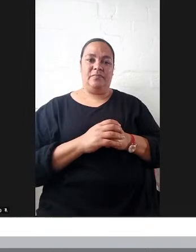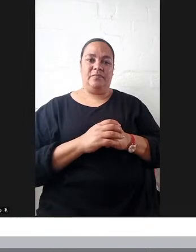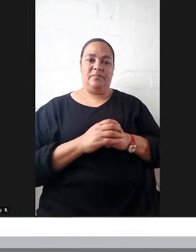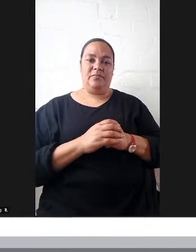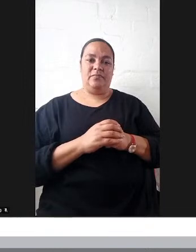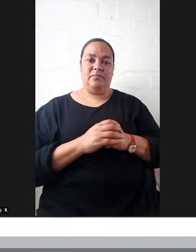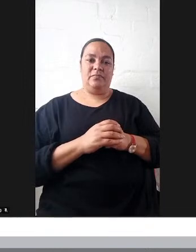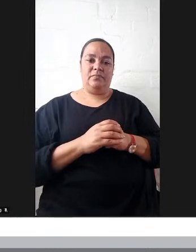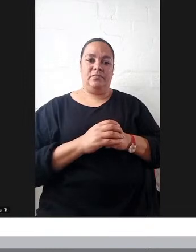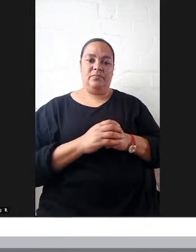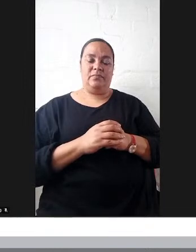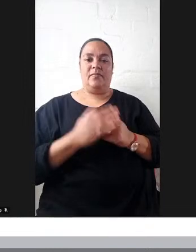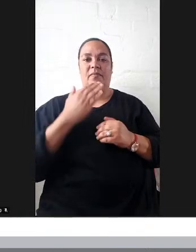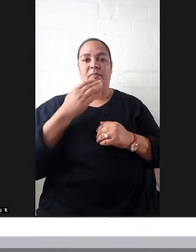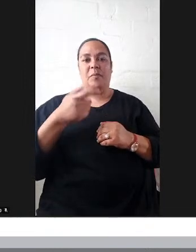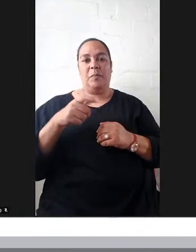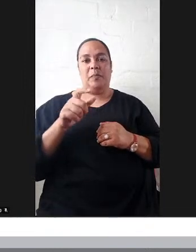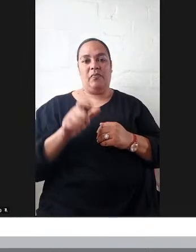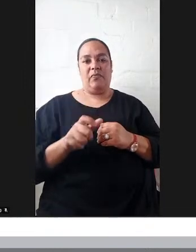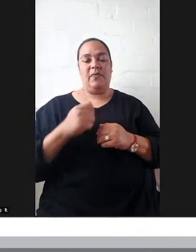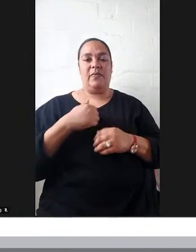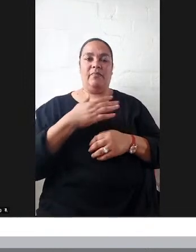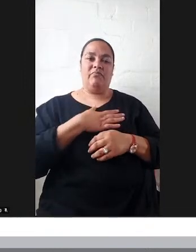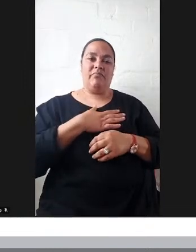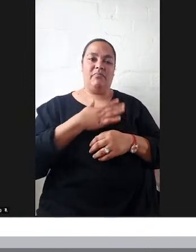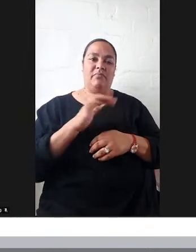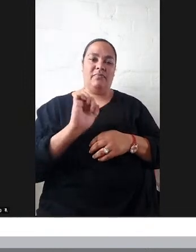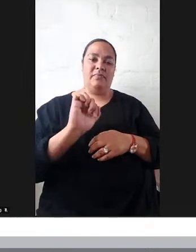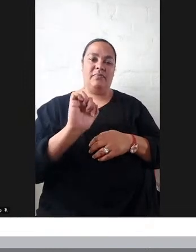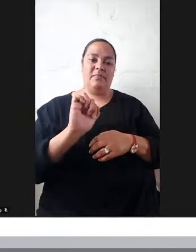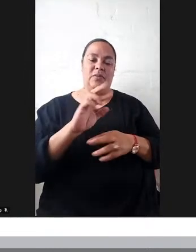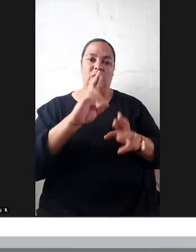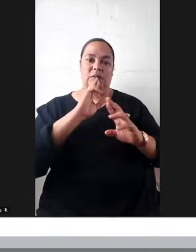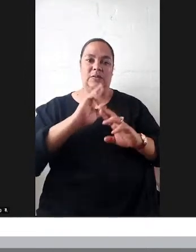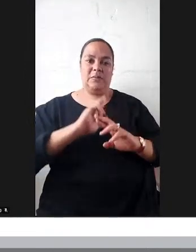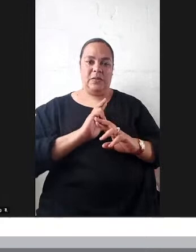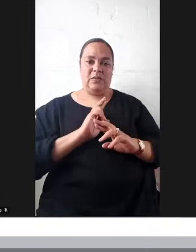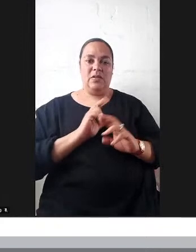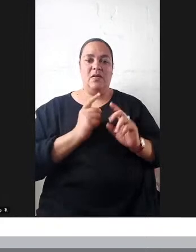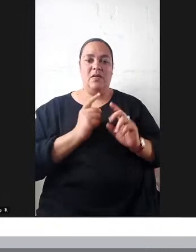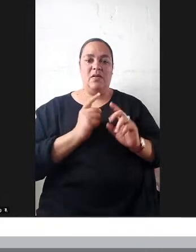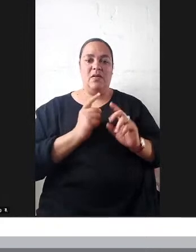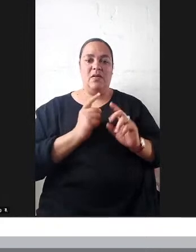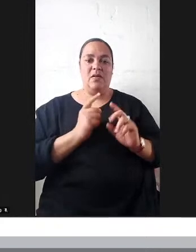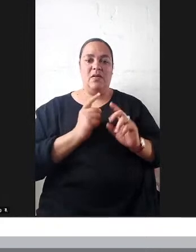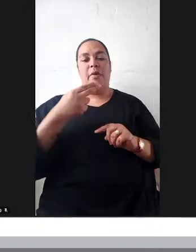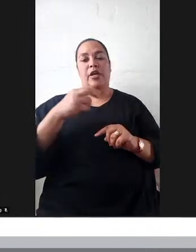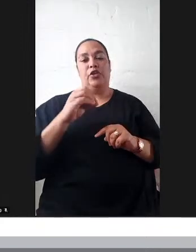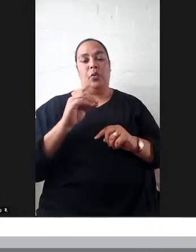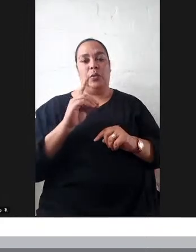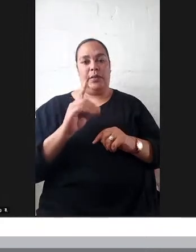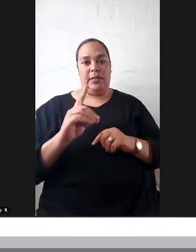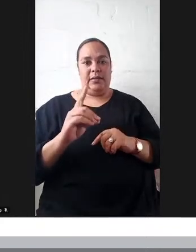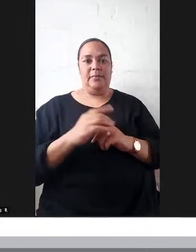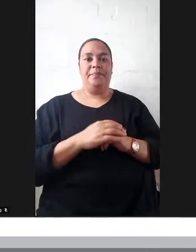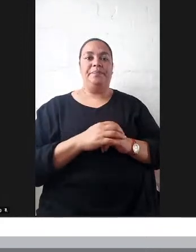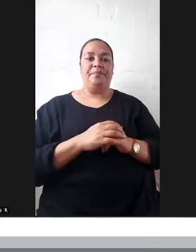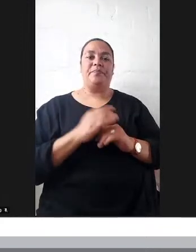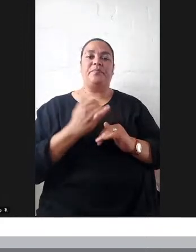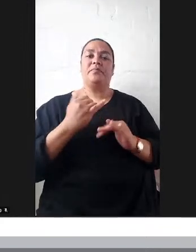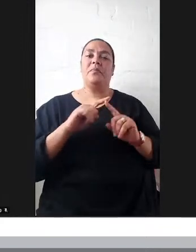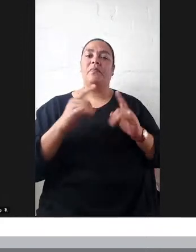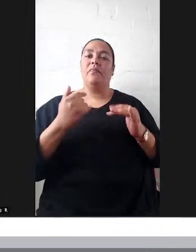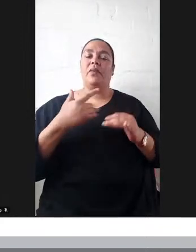Thank you, Chair. Appreciating the response from the HOD, I would like